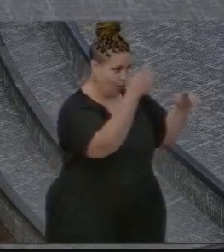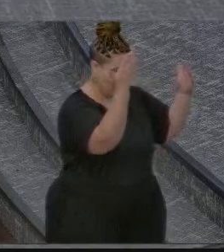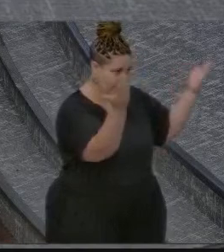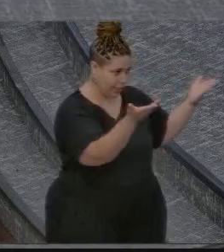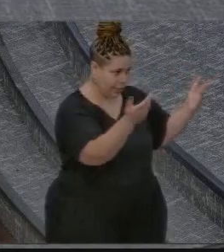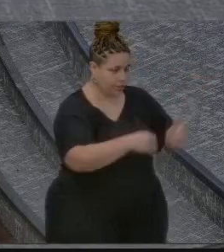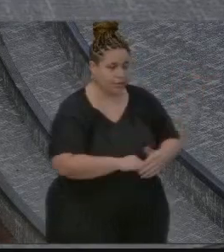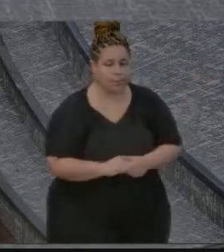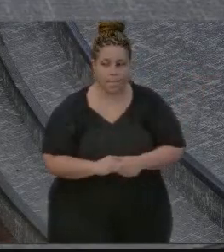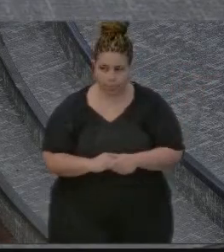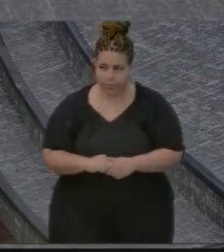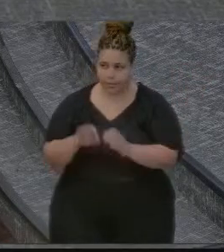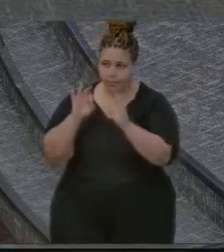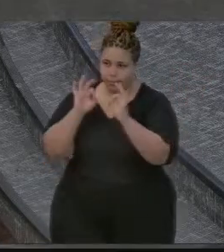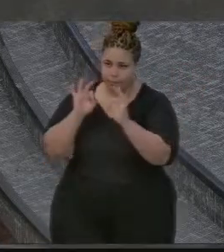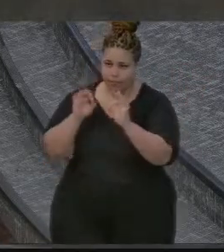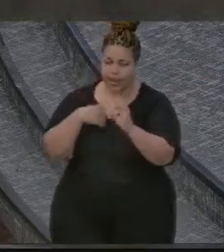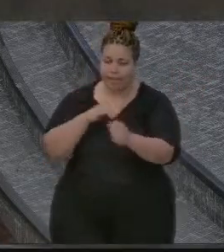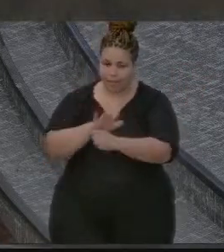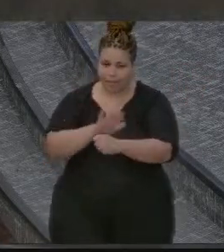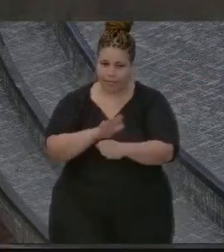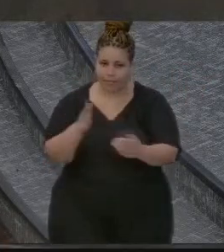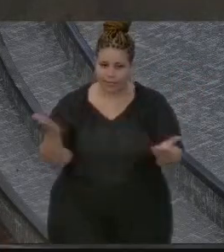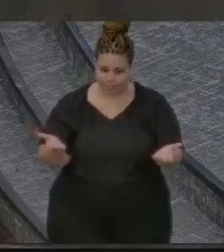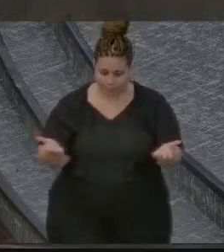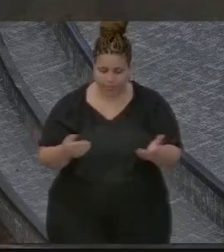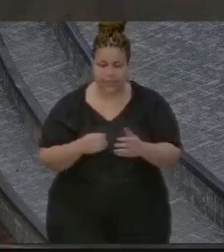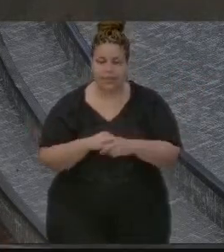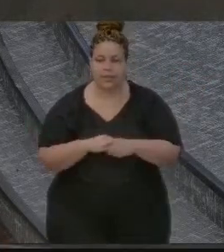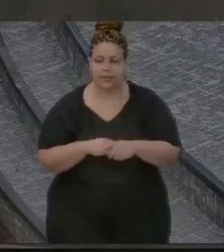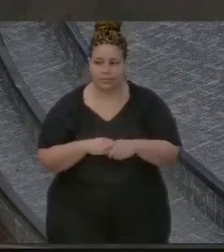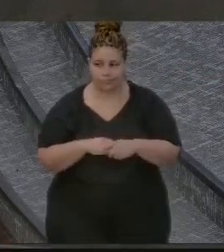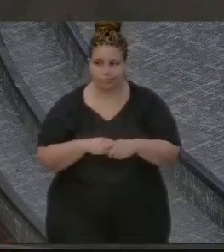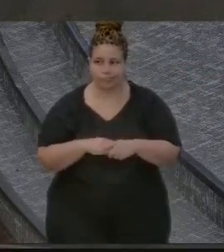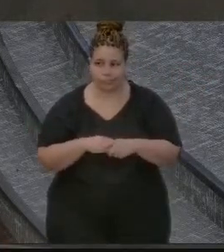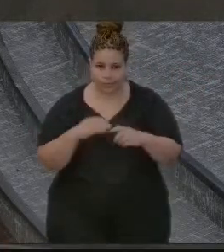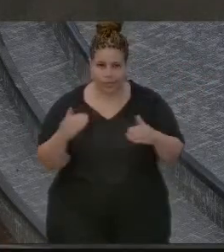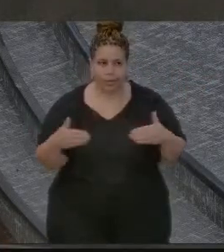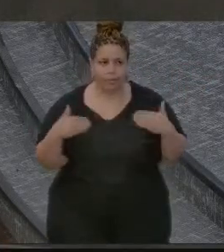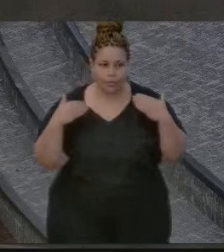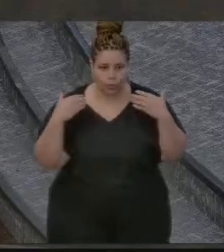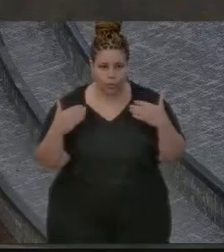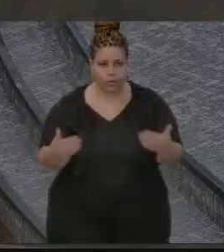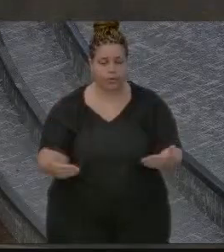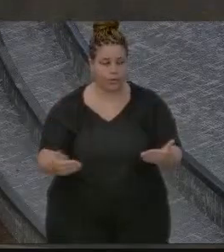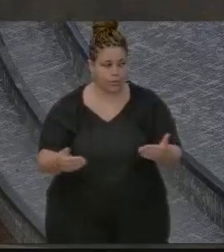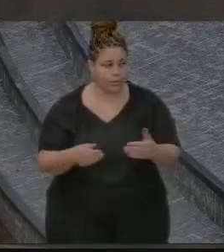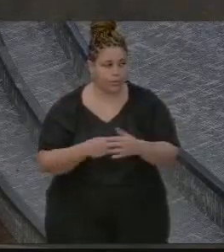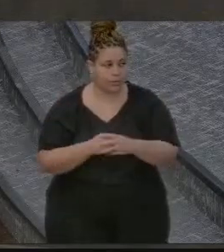Okay, perfect. So we do have a quorum. We are going to move forward